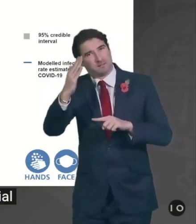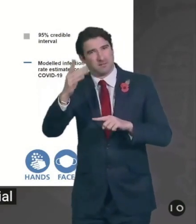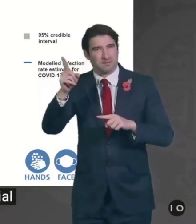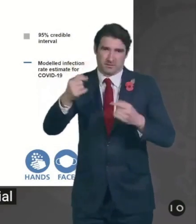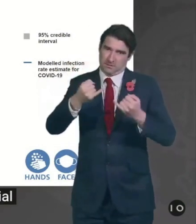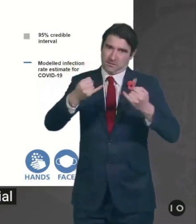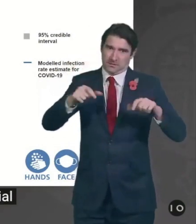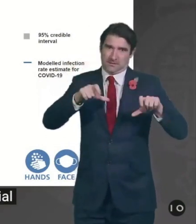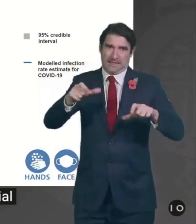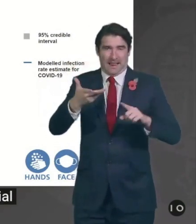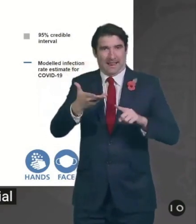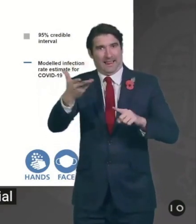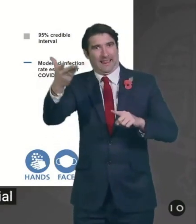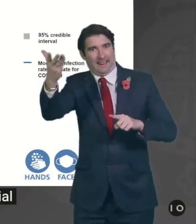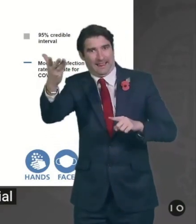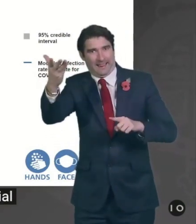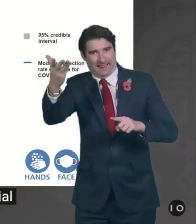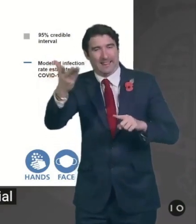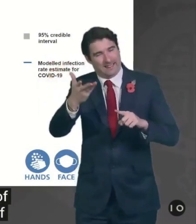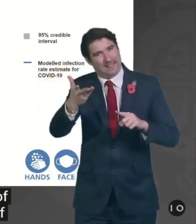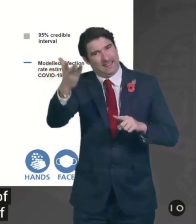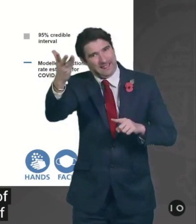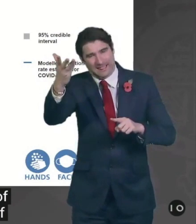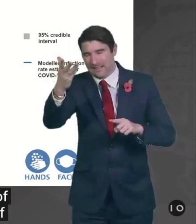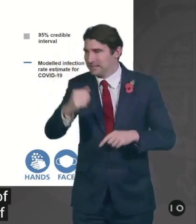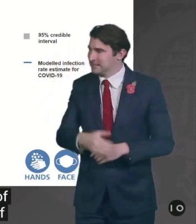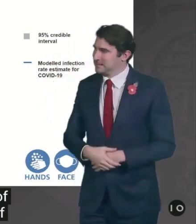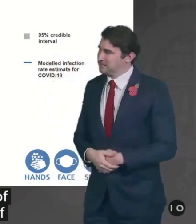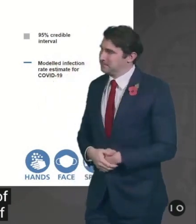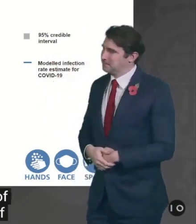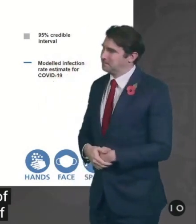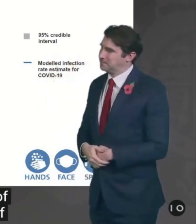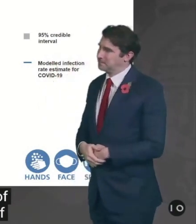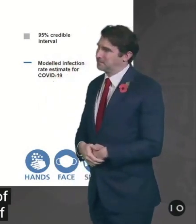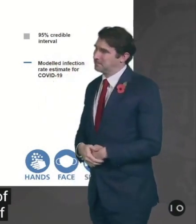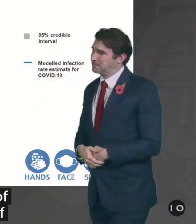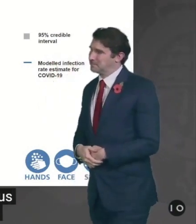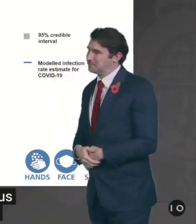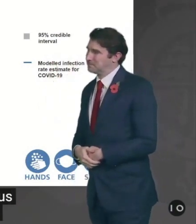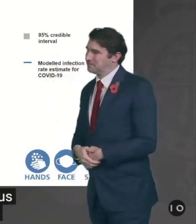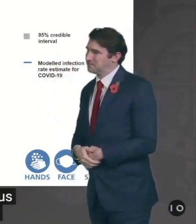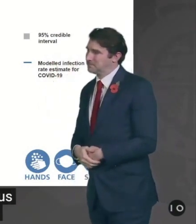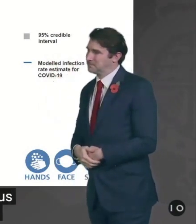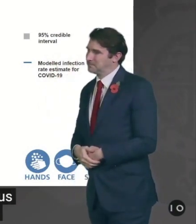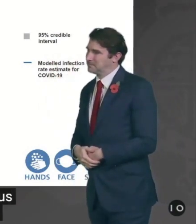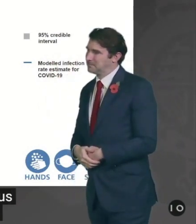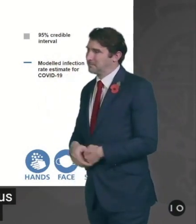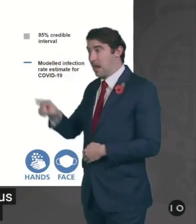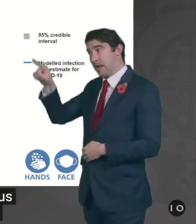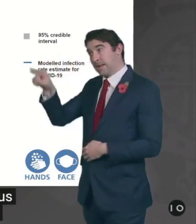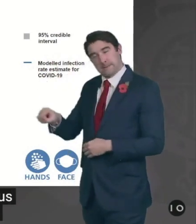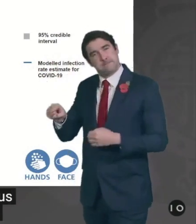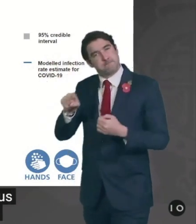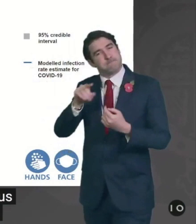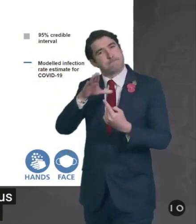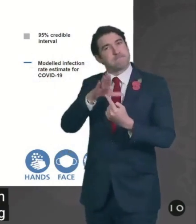flattening, but not yet of any evidence of the coronavirus falling. And that is important because it is now at quite a high level, and